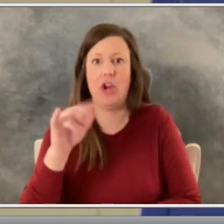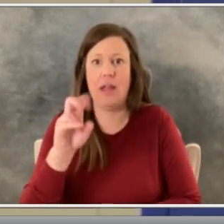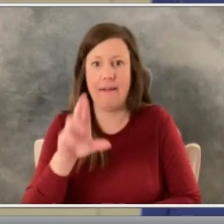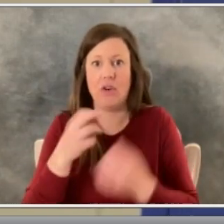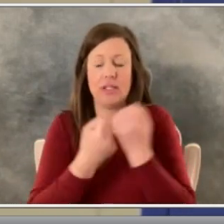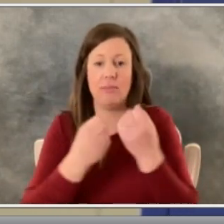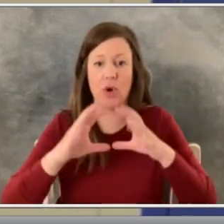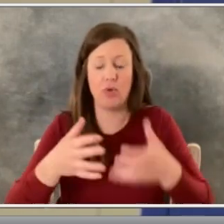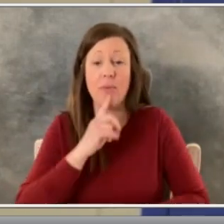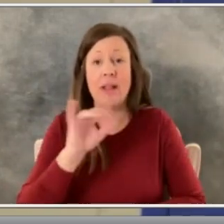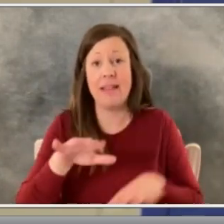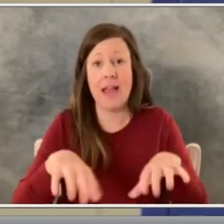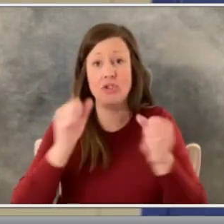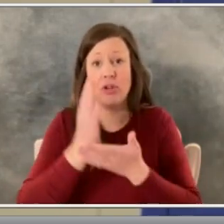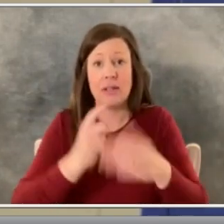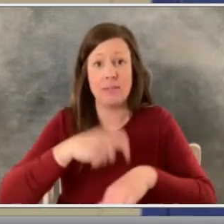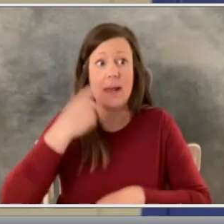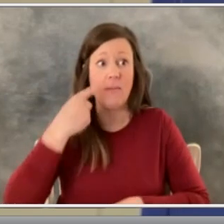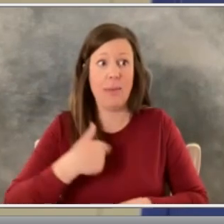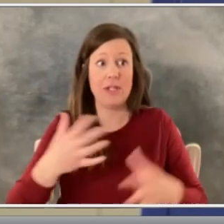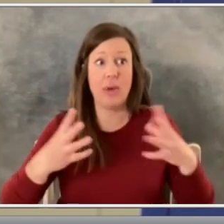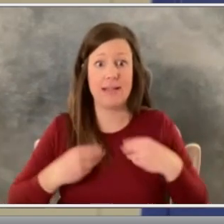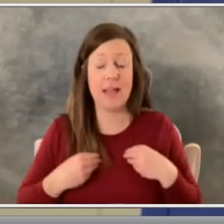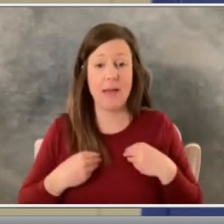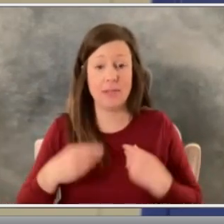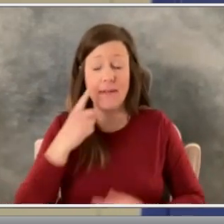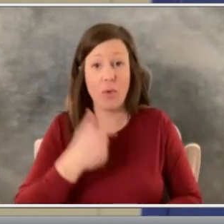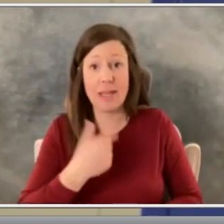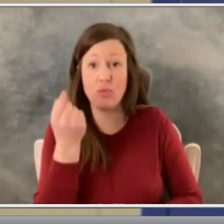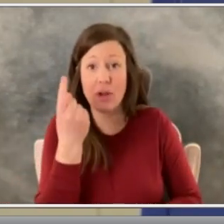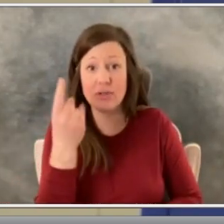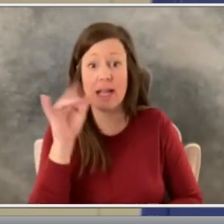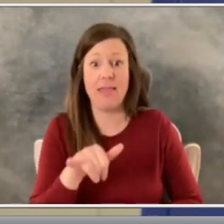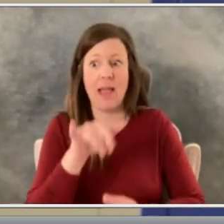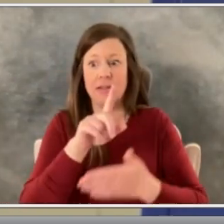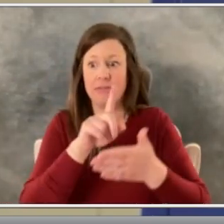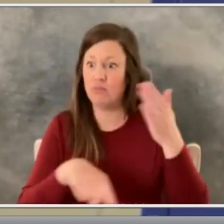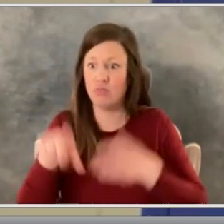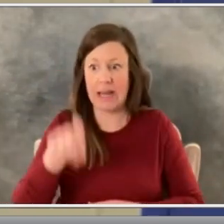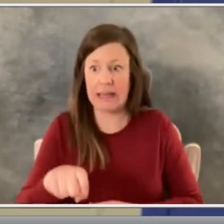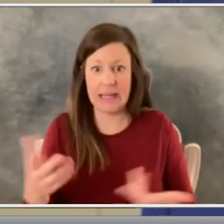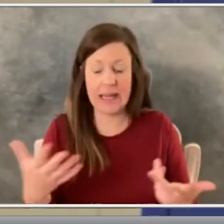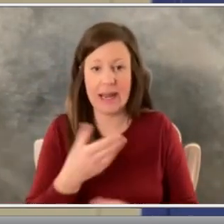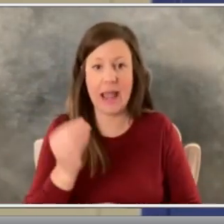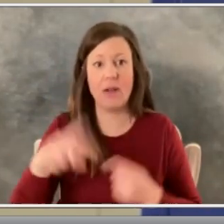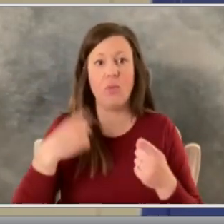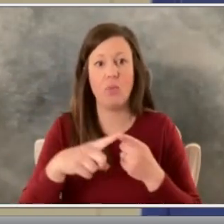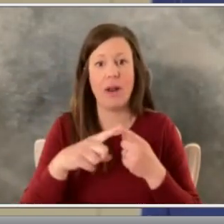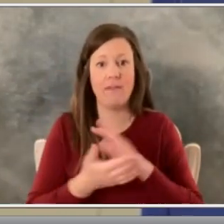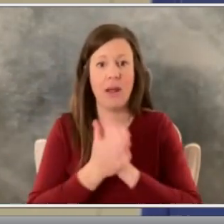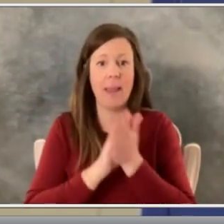took some time for me to accept, to me to understand that that's what I needed. Mm-hmm. And once I became